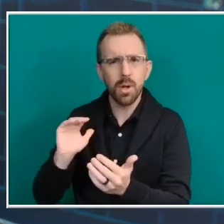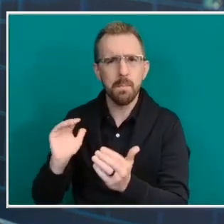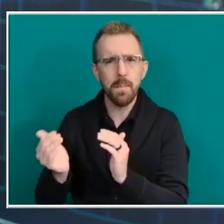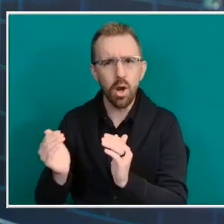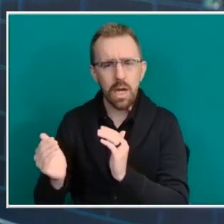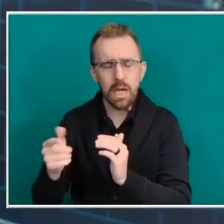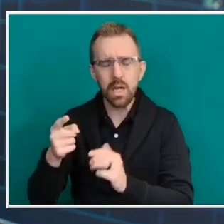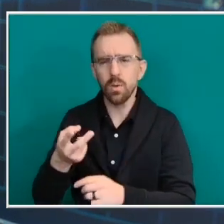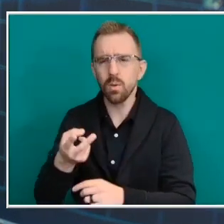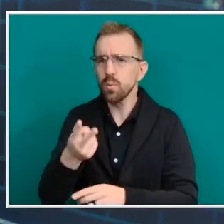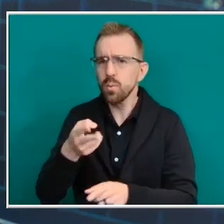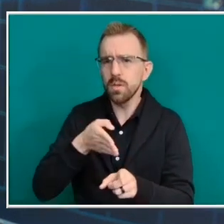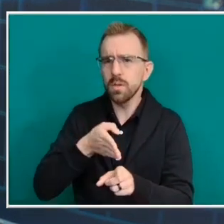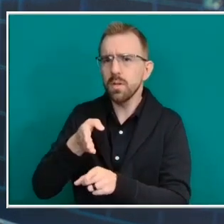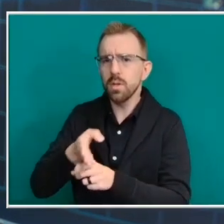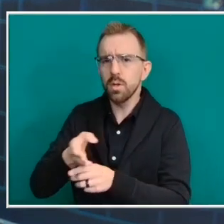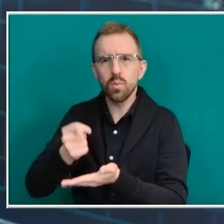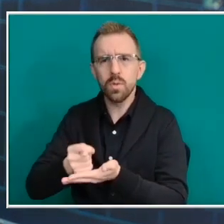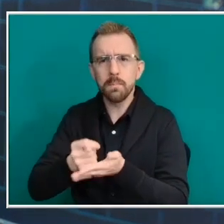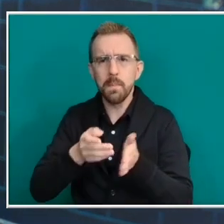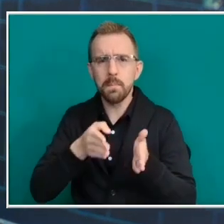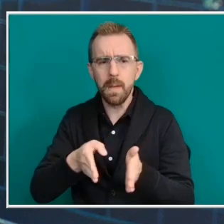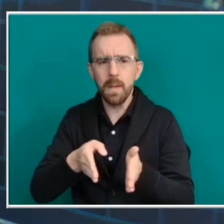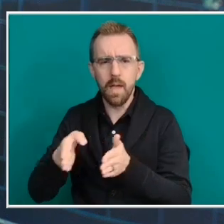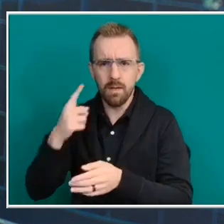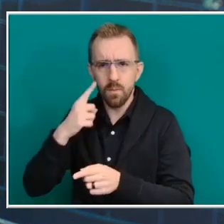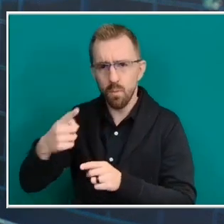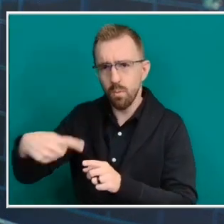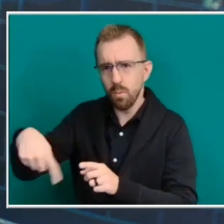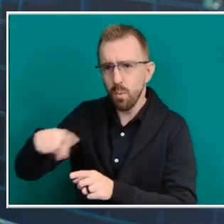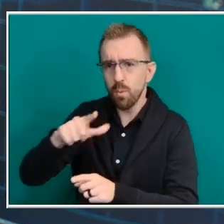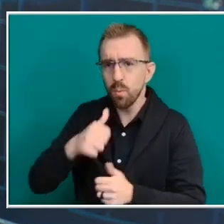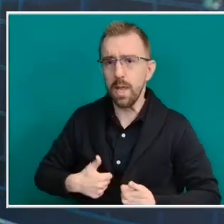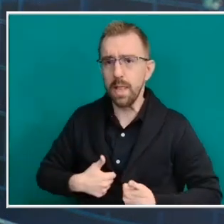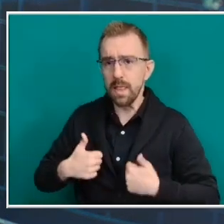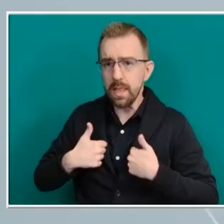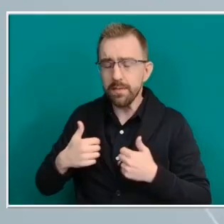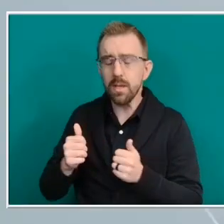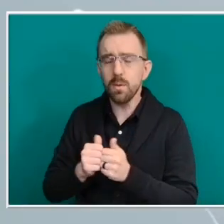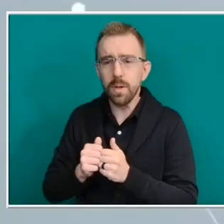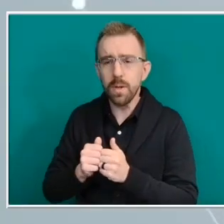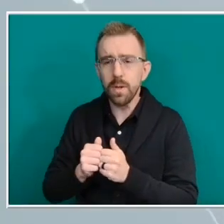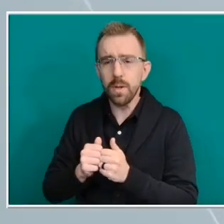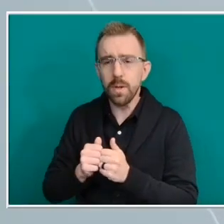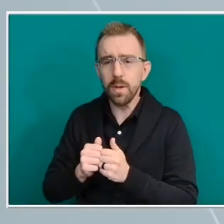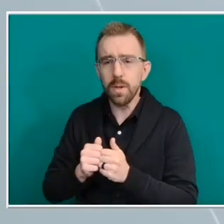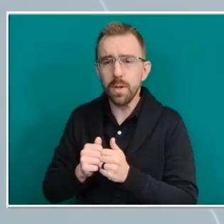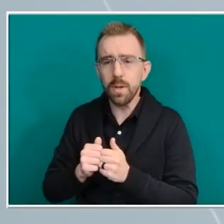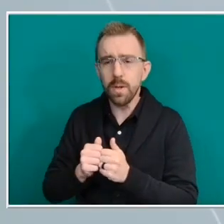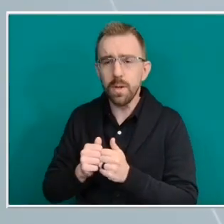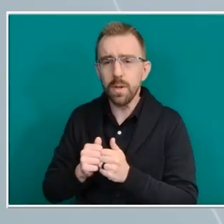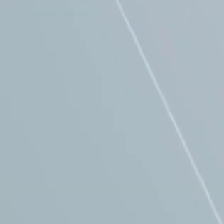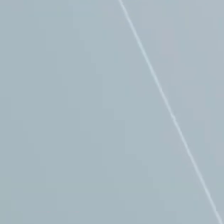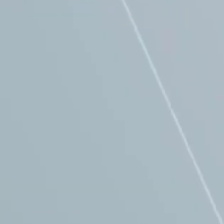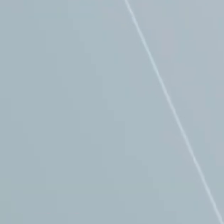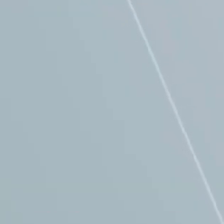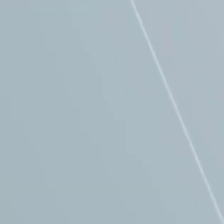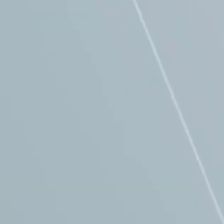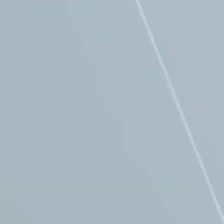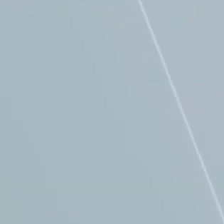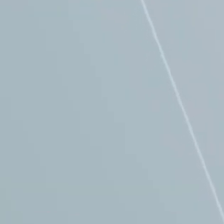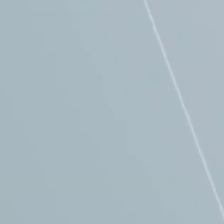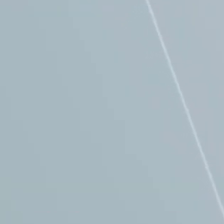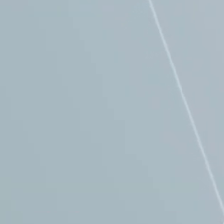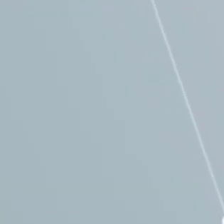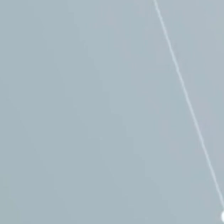main treatment paths for those who are living with obesity and diabetes. The study pulled data from